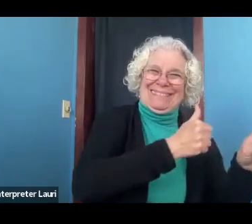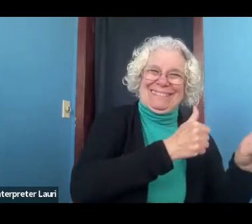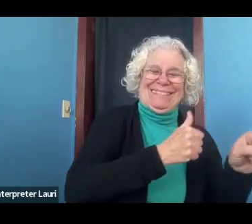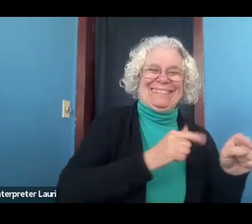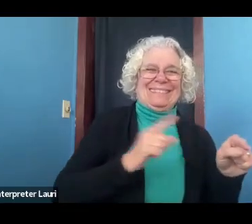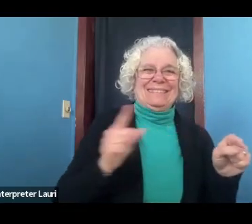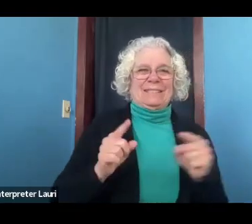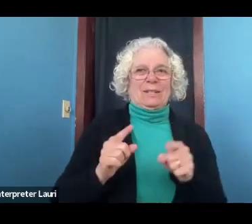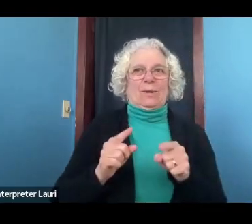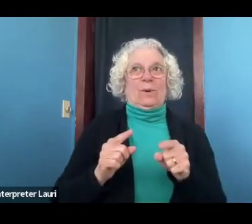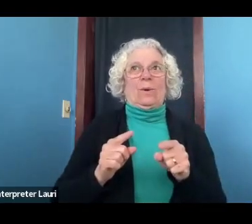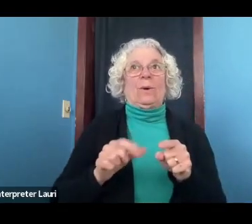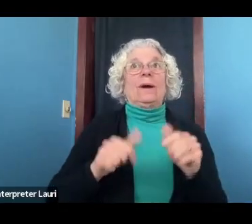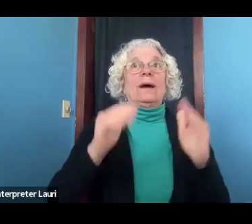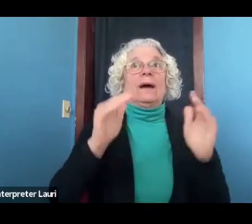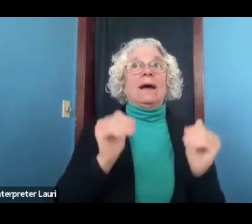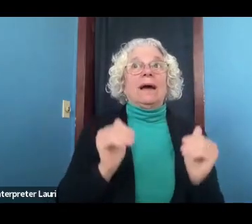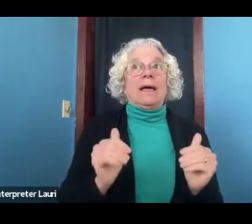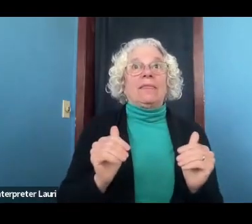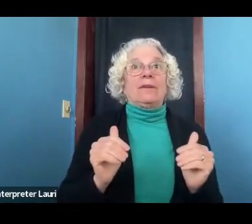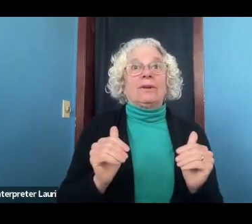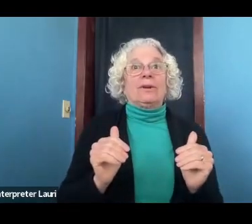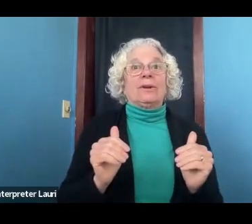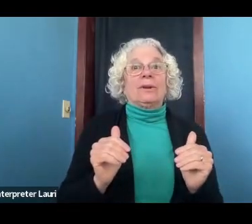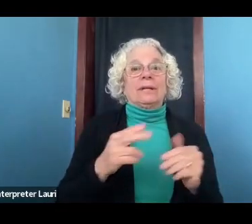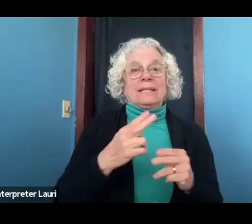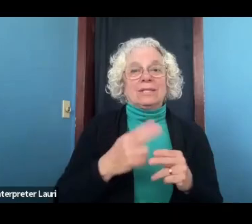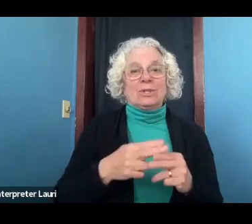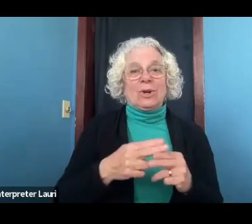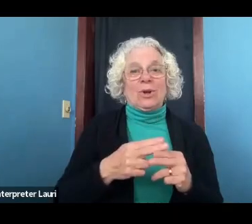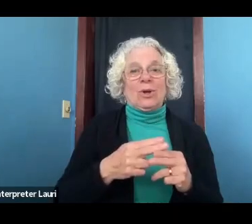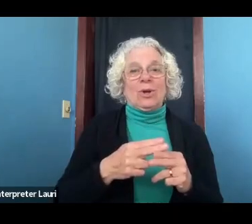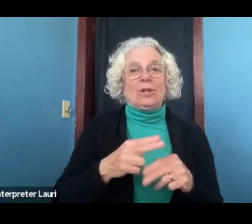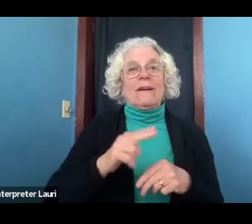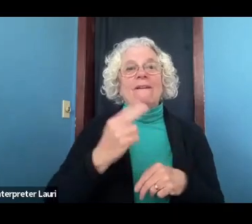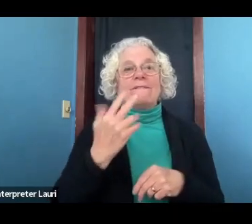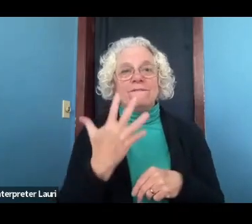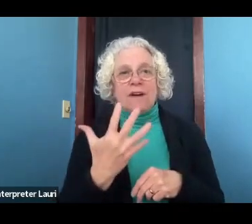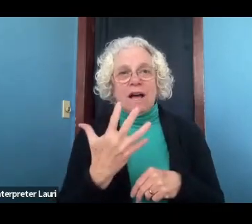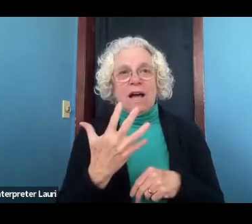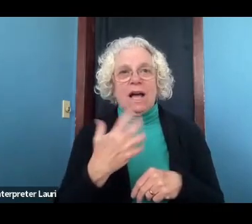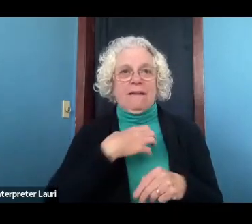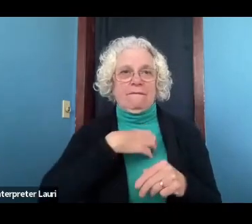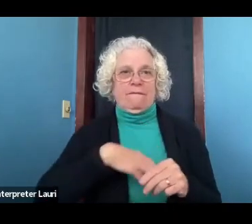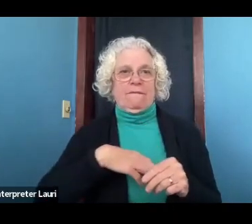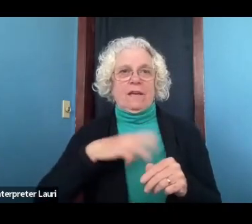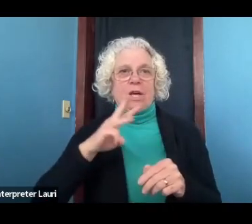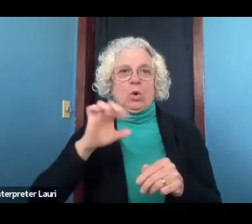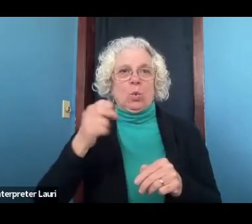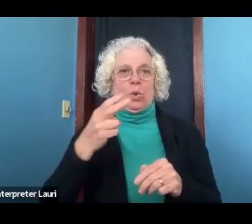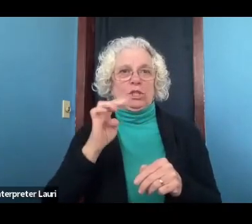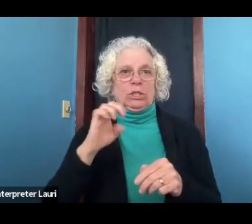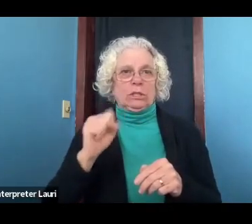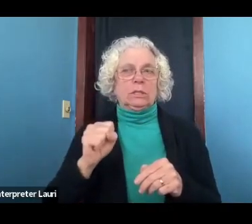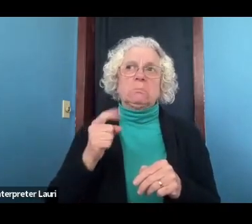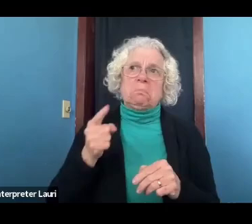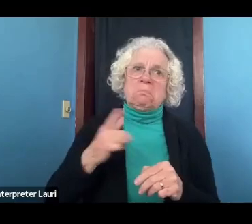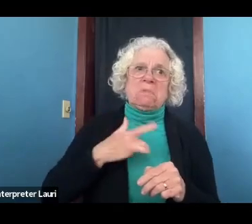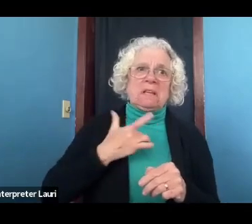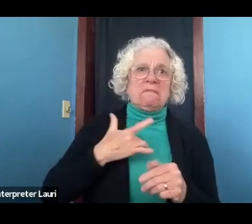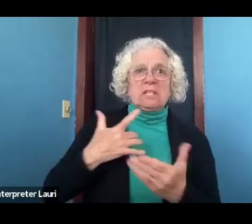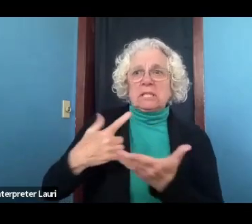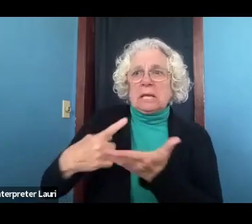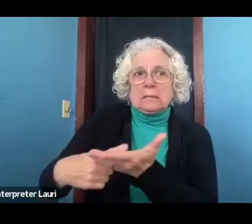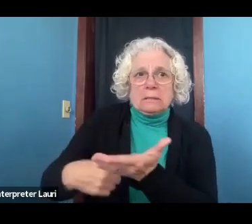Five Wishes is another one people probably have heard about. That has more of a conversational feel to it. It asks